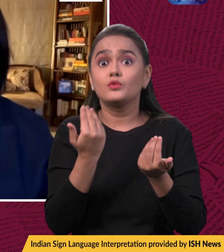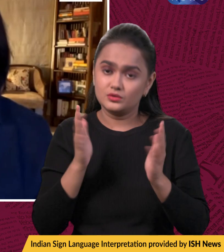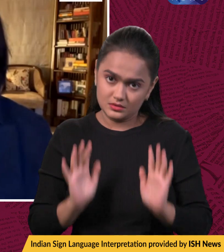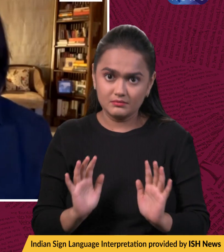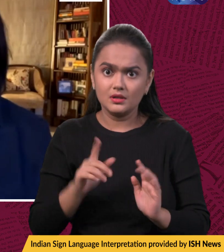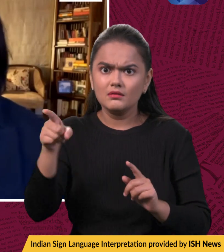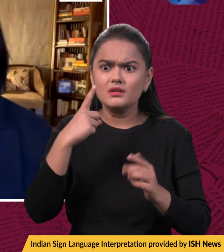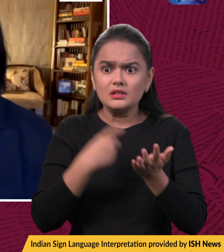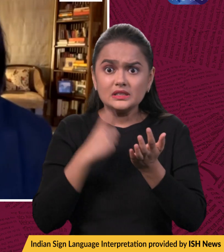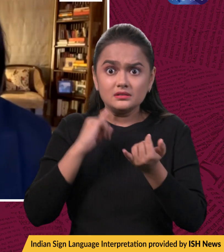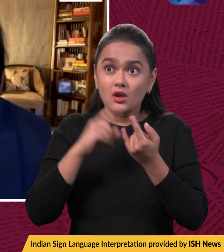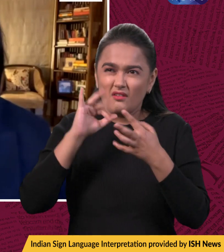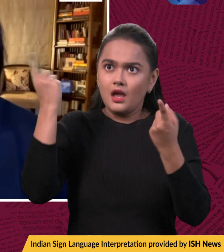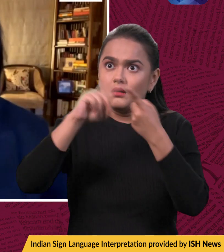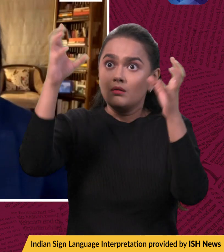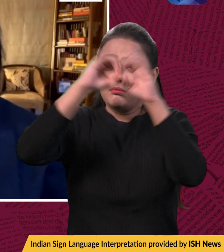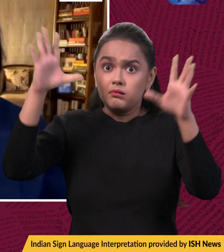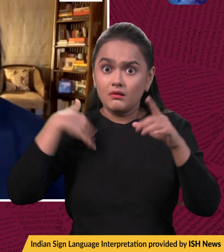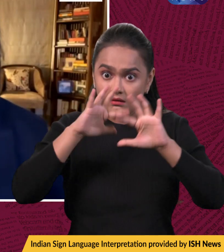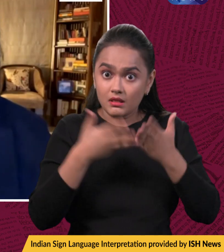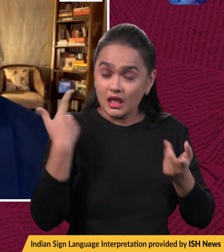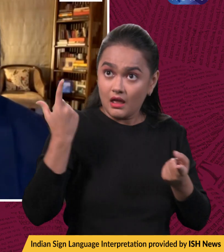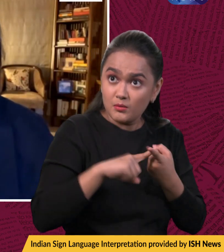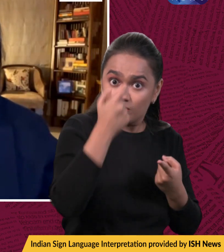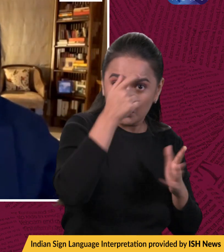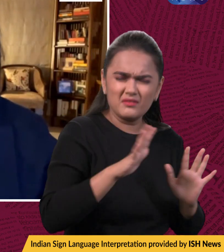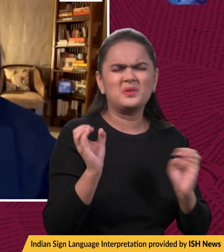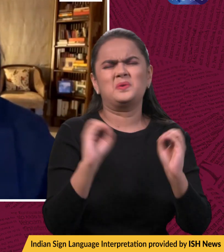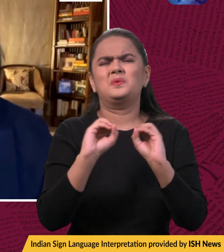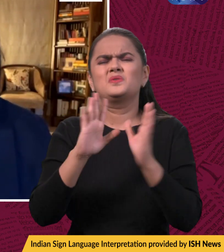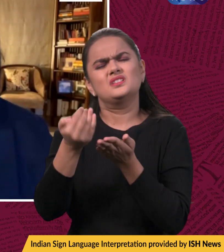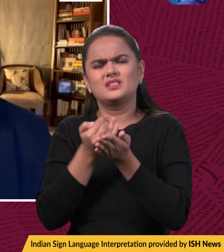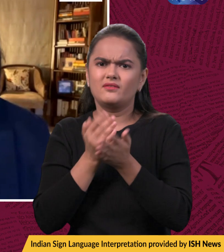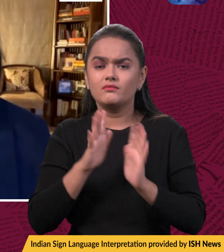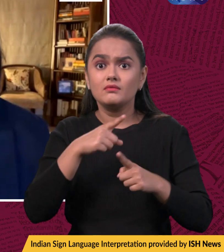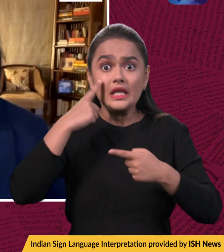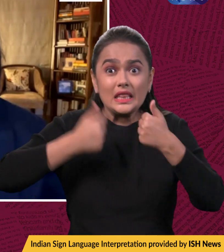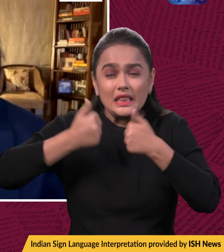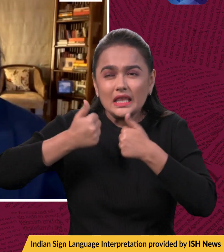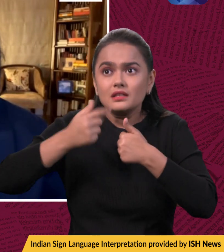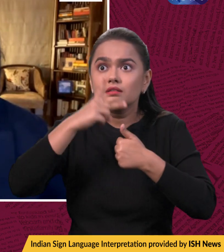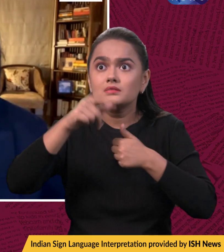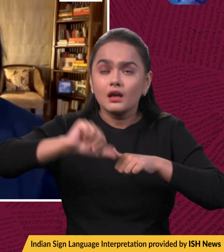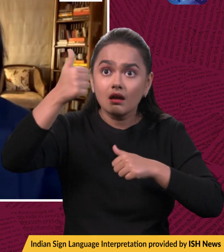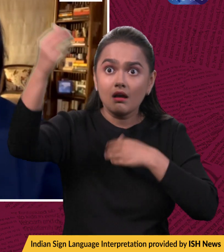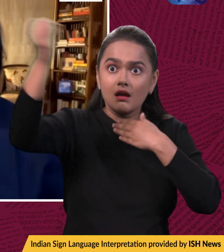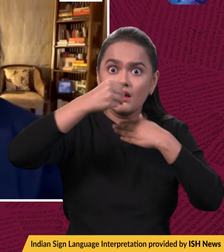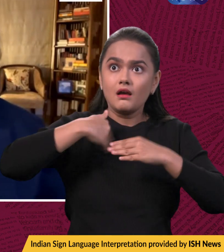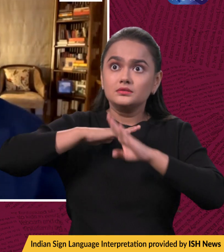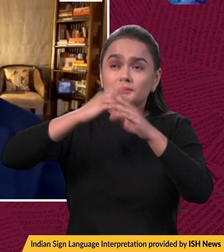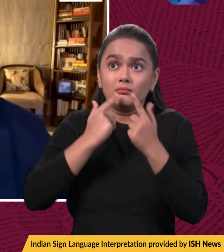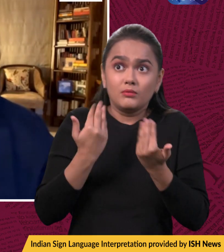moonlet doesn't pose any sort of risk to the Earth at all. It's a mission to just test out this new technology and see if it